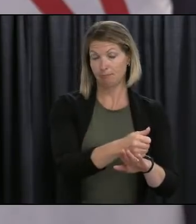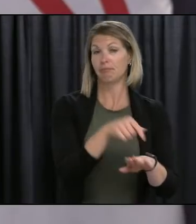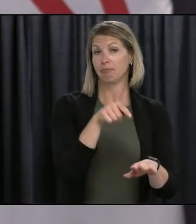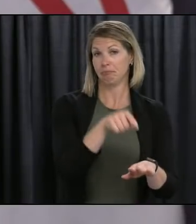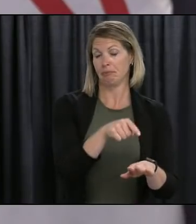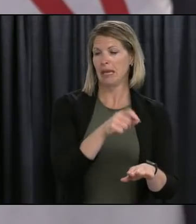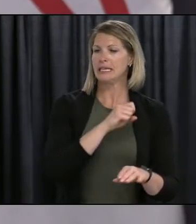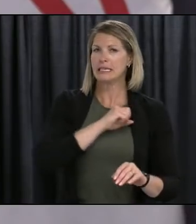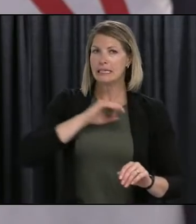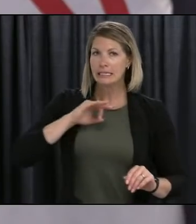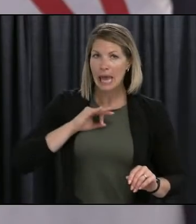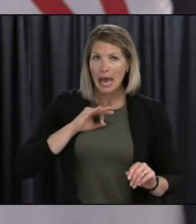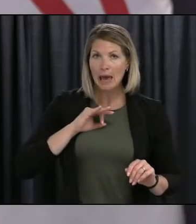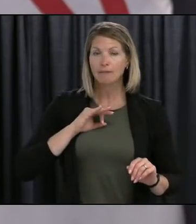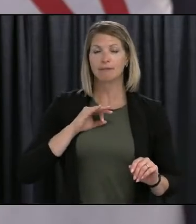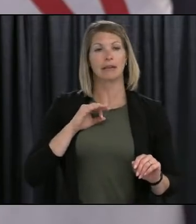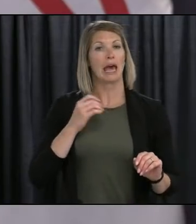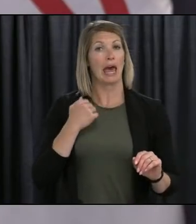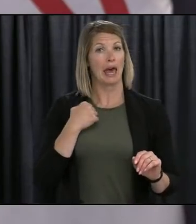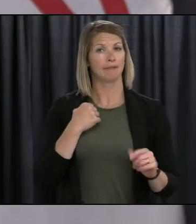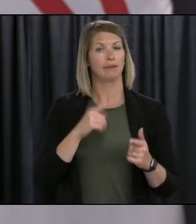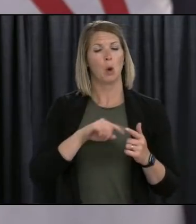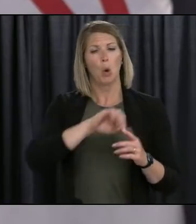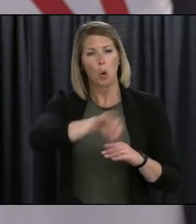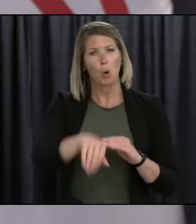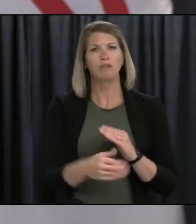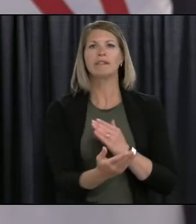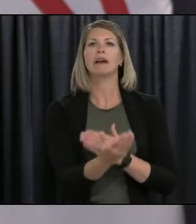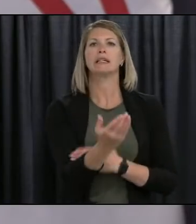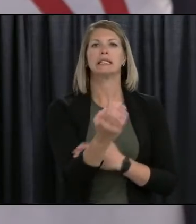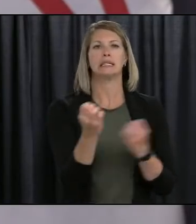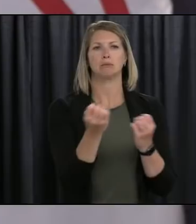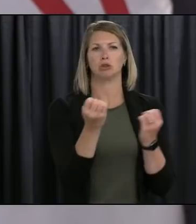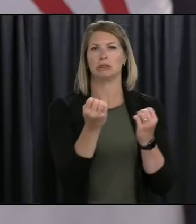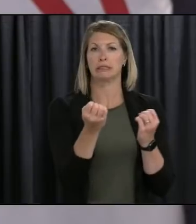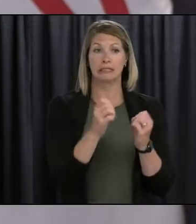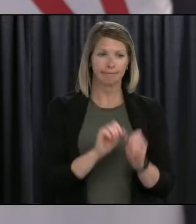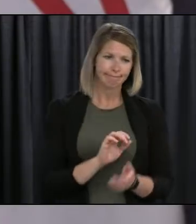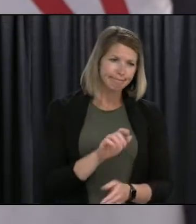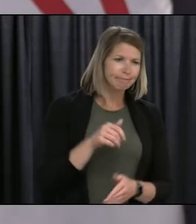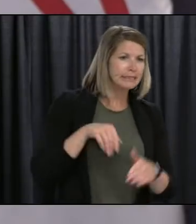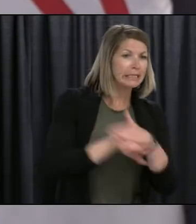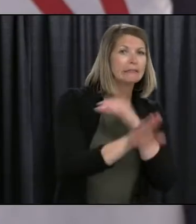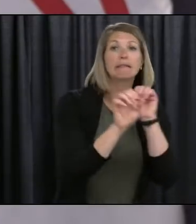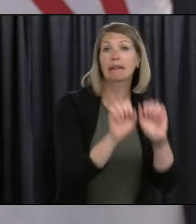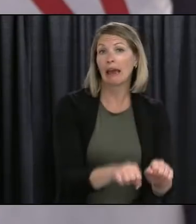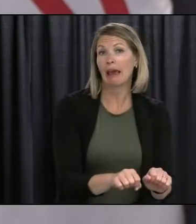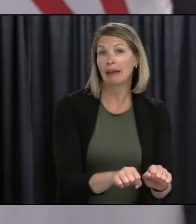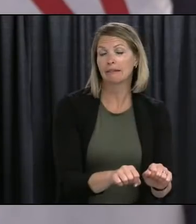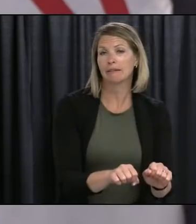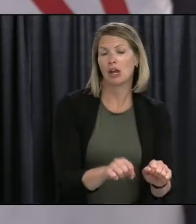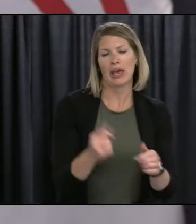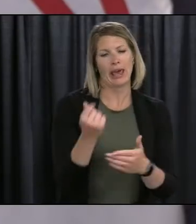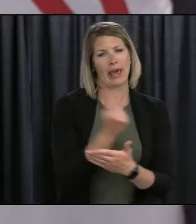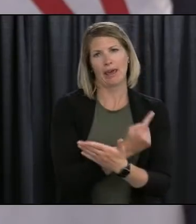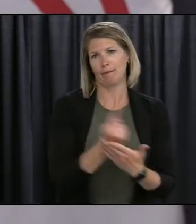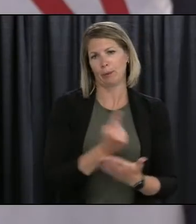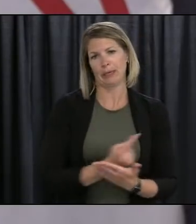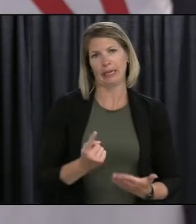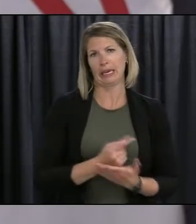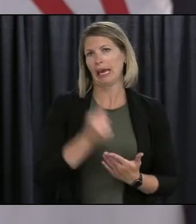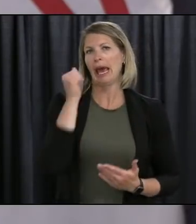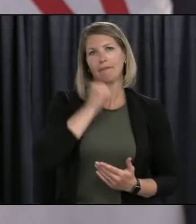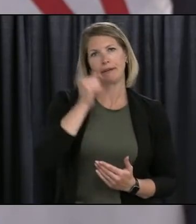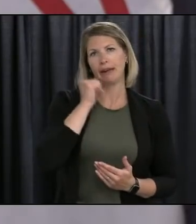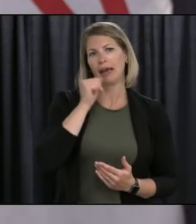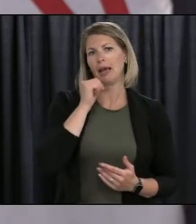staffed emergency overnight shelter for up to 30 people 7 days a week. So what will happen is those individuals that need those